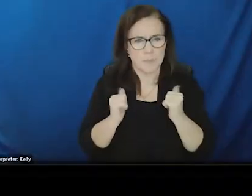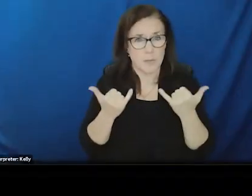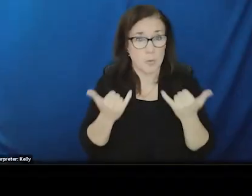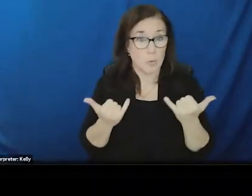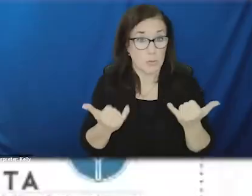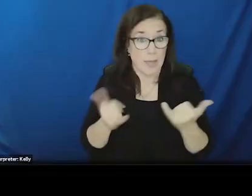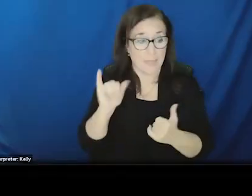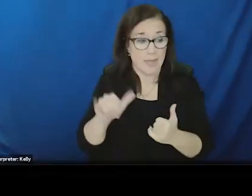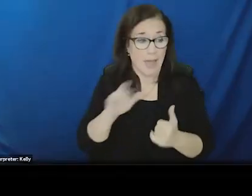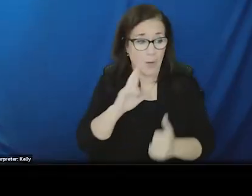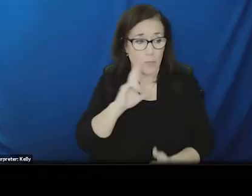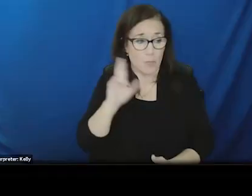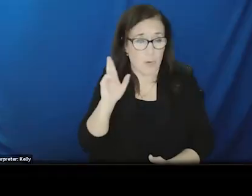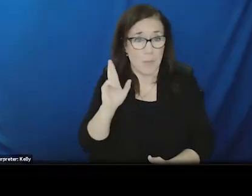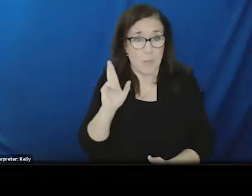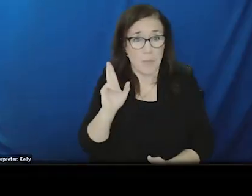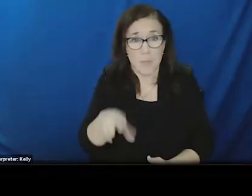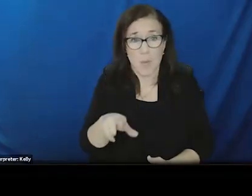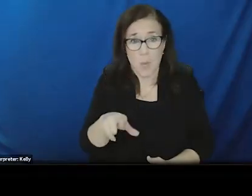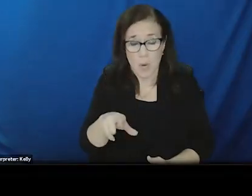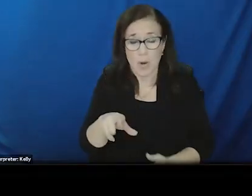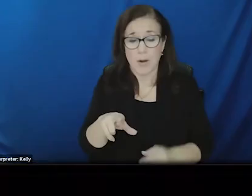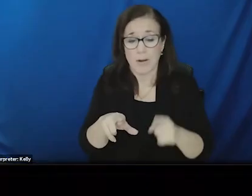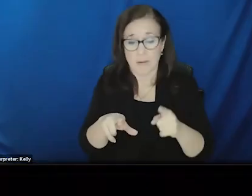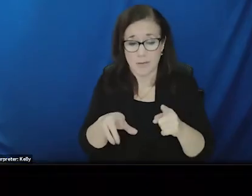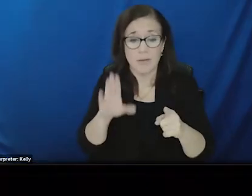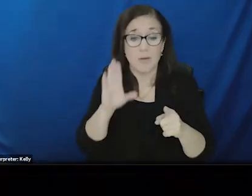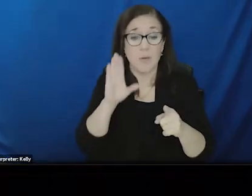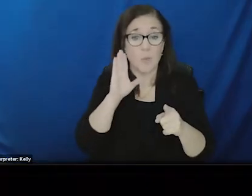instruction for emergent multilingual learners.